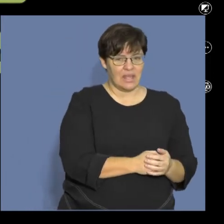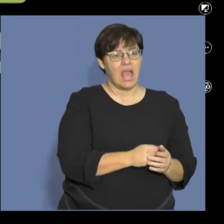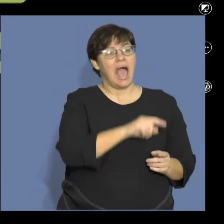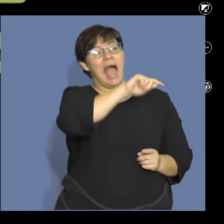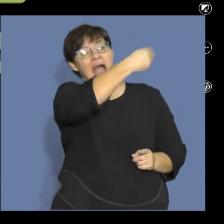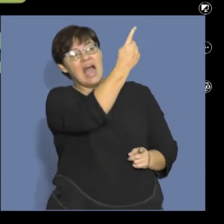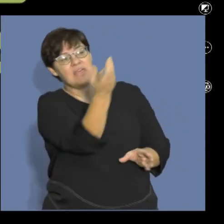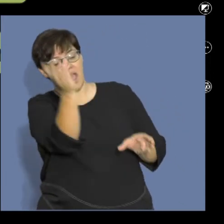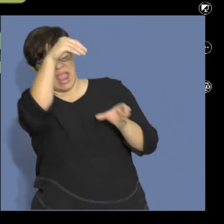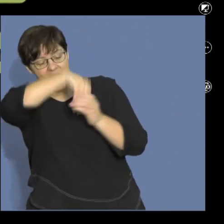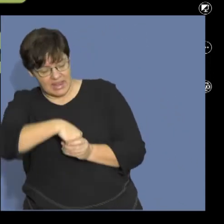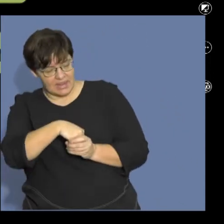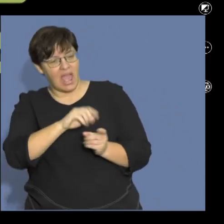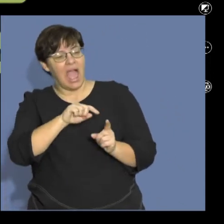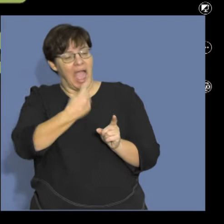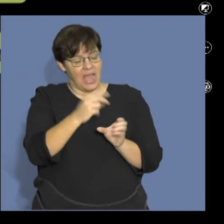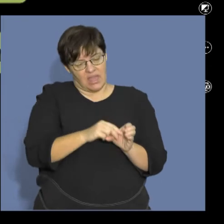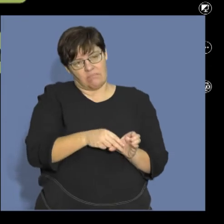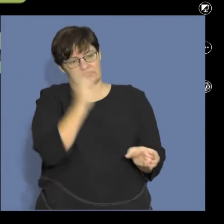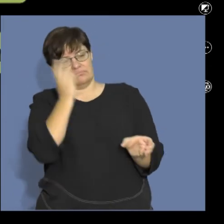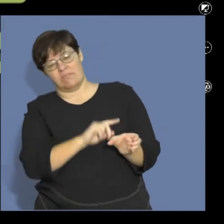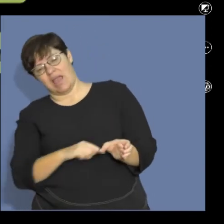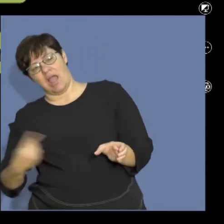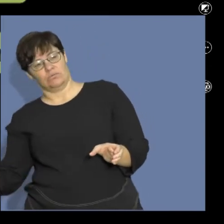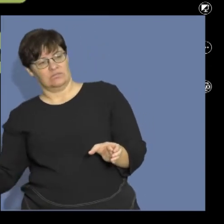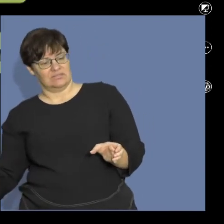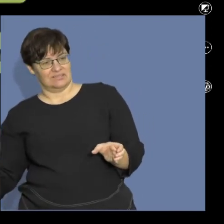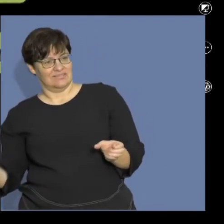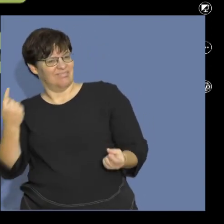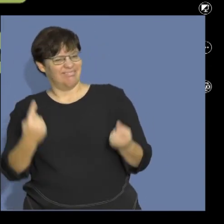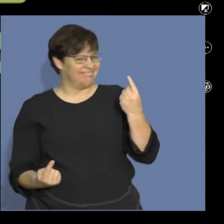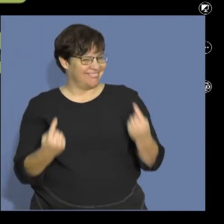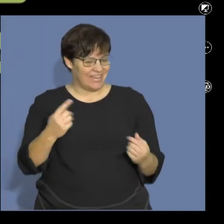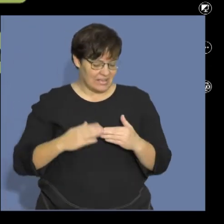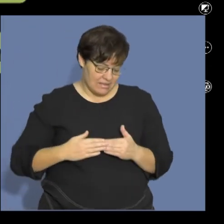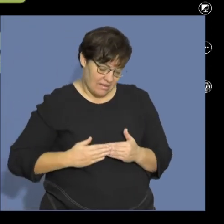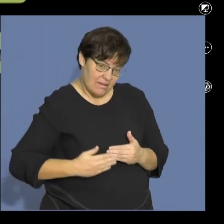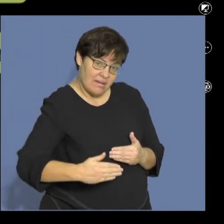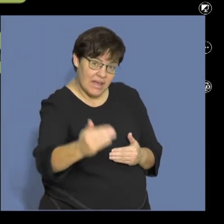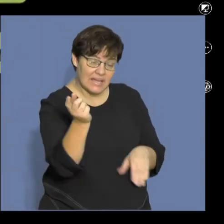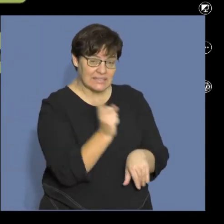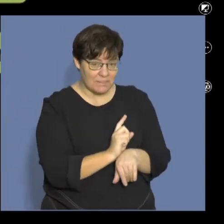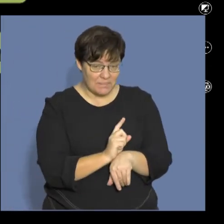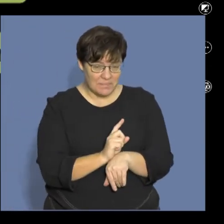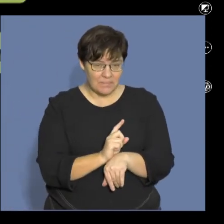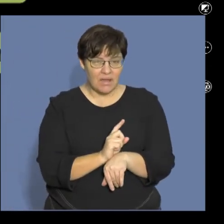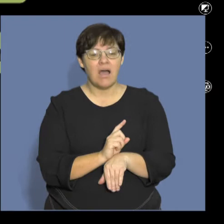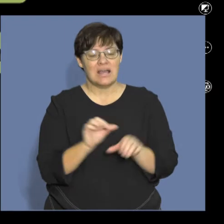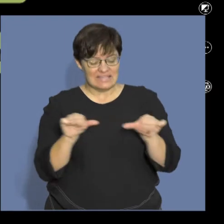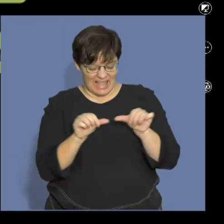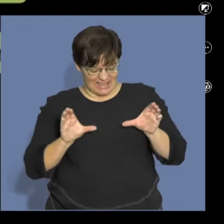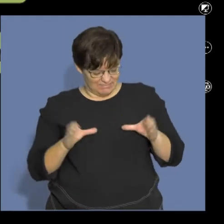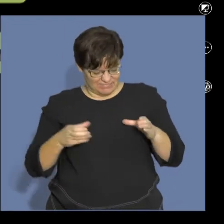and individuals are leaving. And so we're going to see that over time, our population